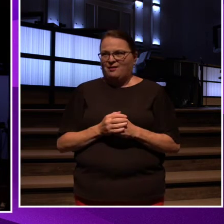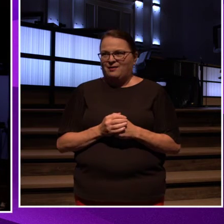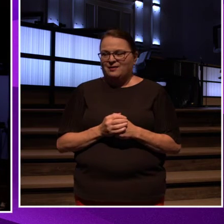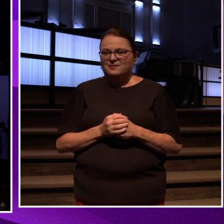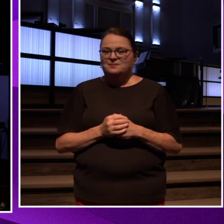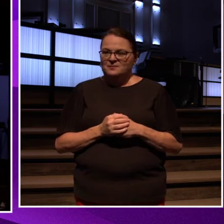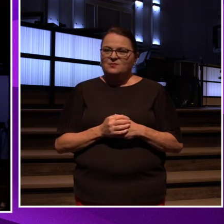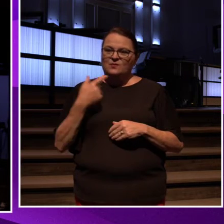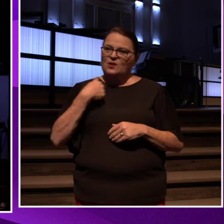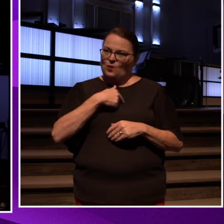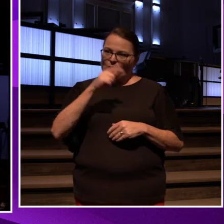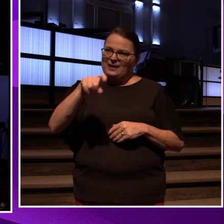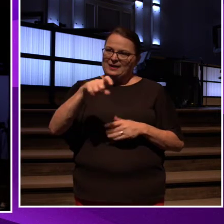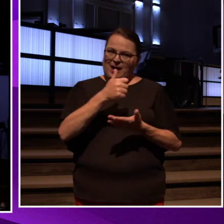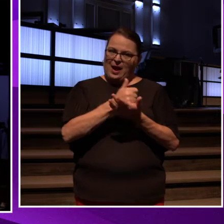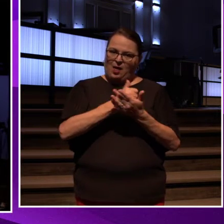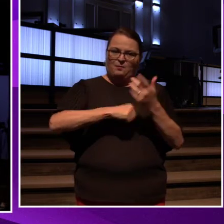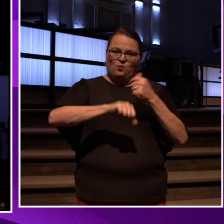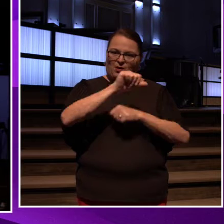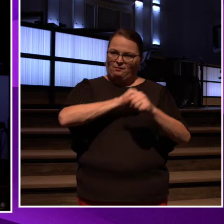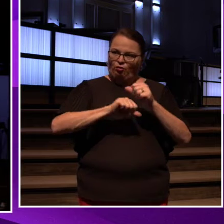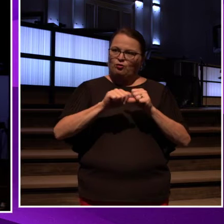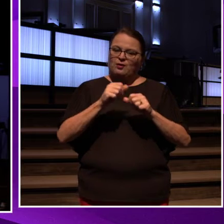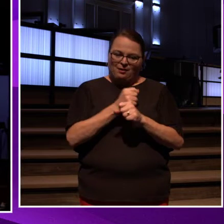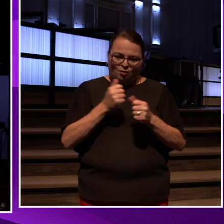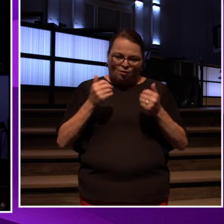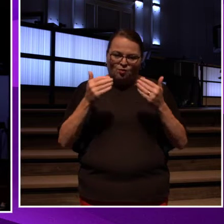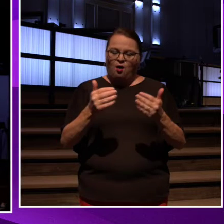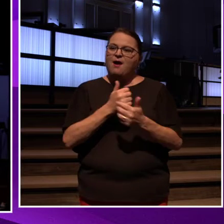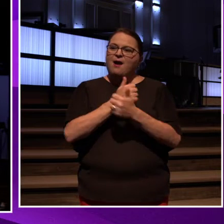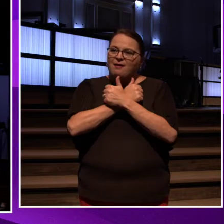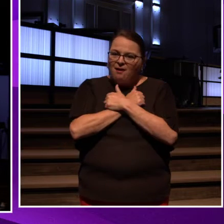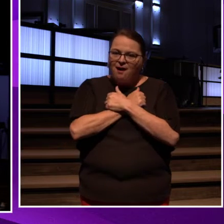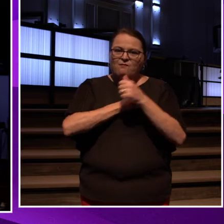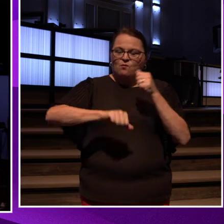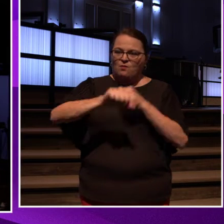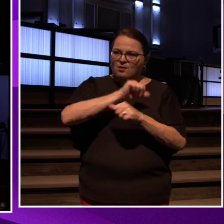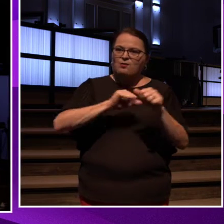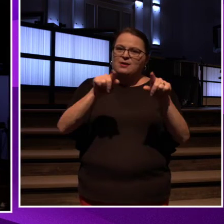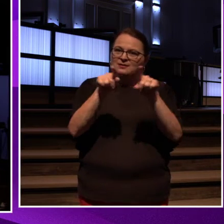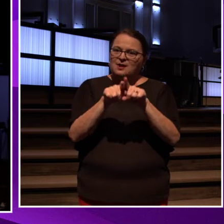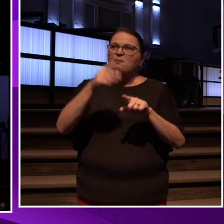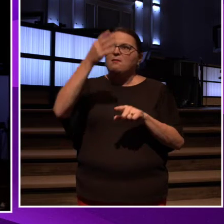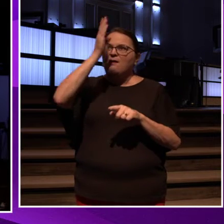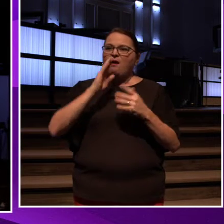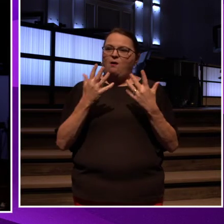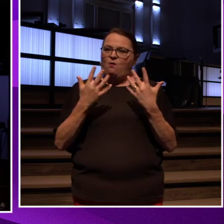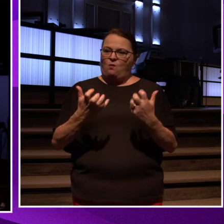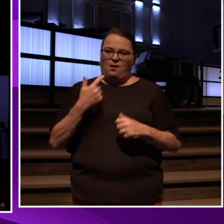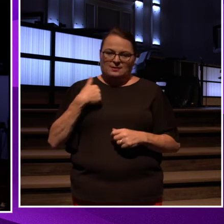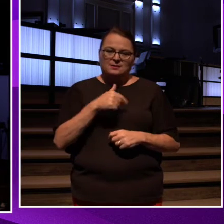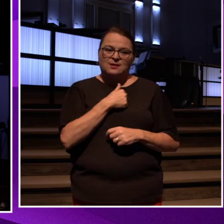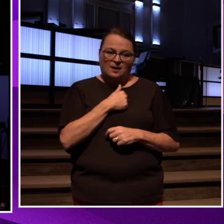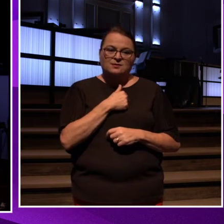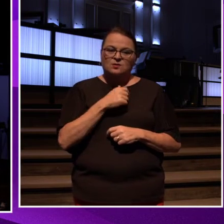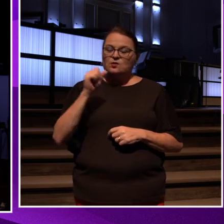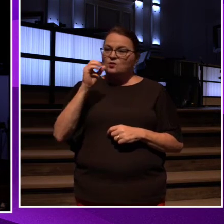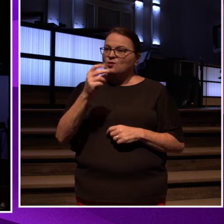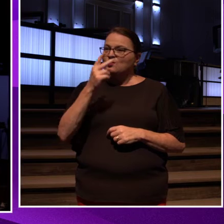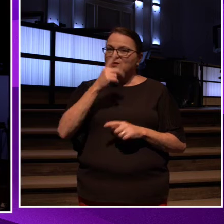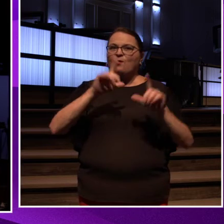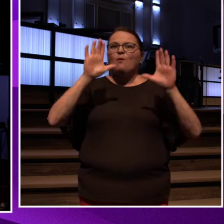And we need to help one another get along. That's right. And love one another the way God wants us to love one another. So you see this